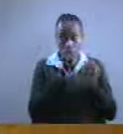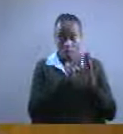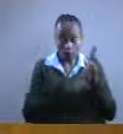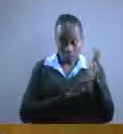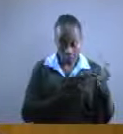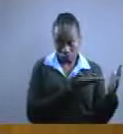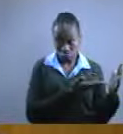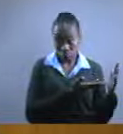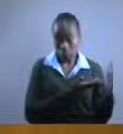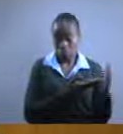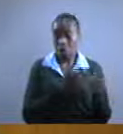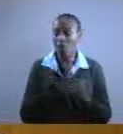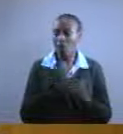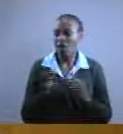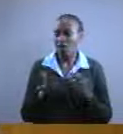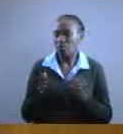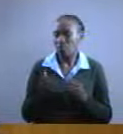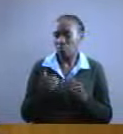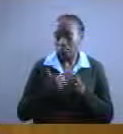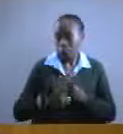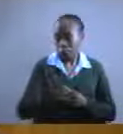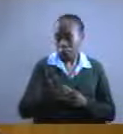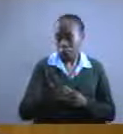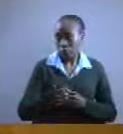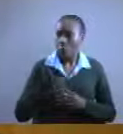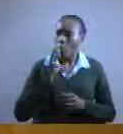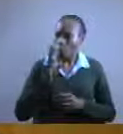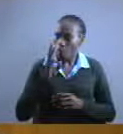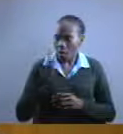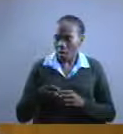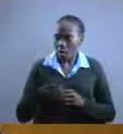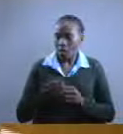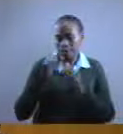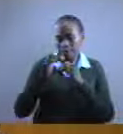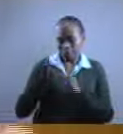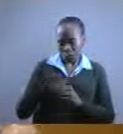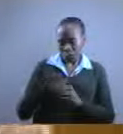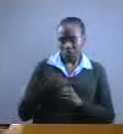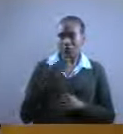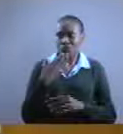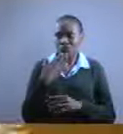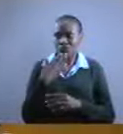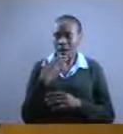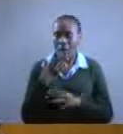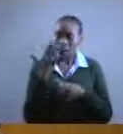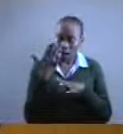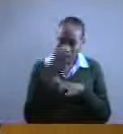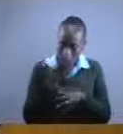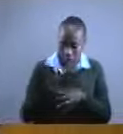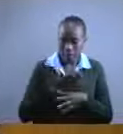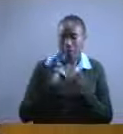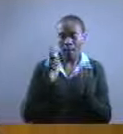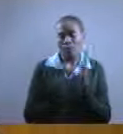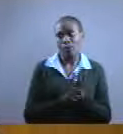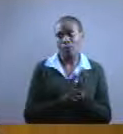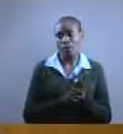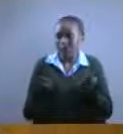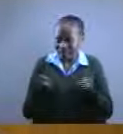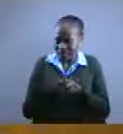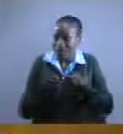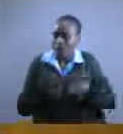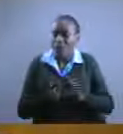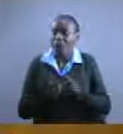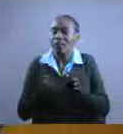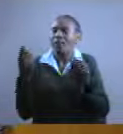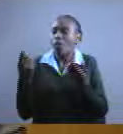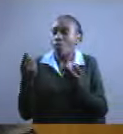will enjoy protections under the labor law equally as those who remain and who are